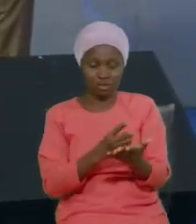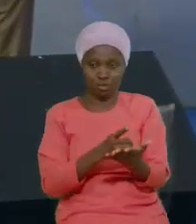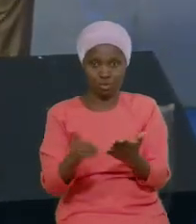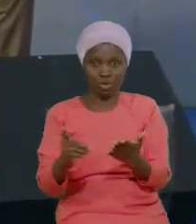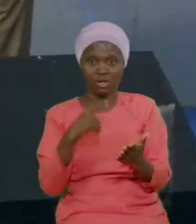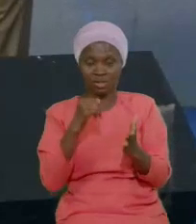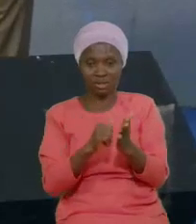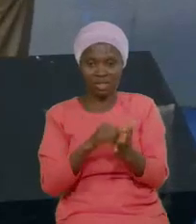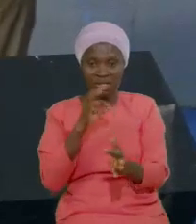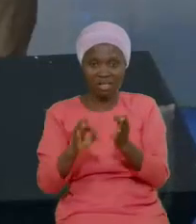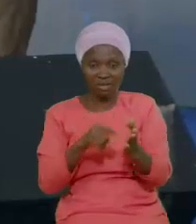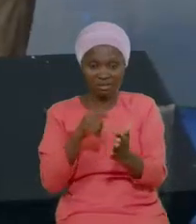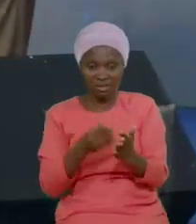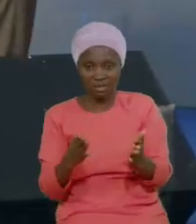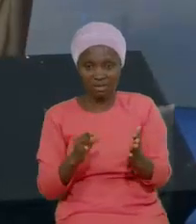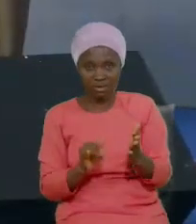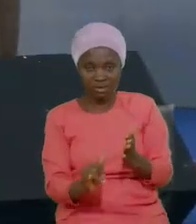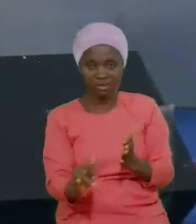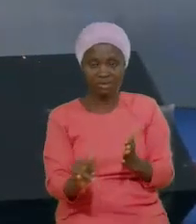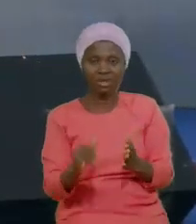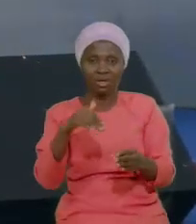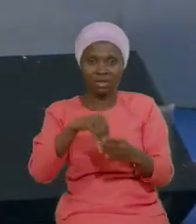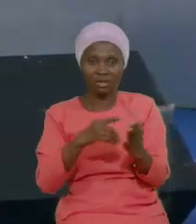what I'm going to focus on.